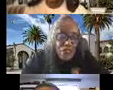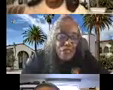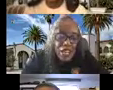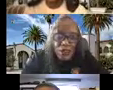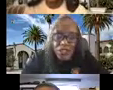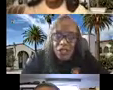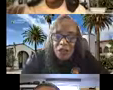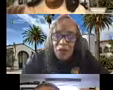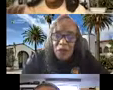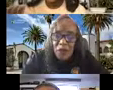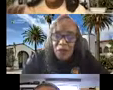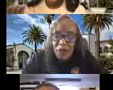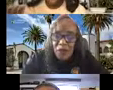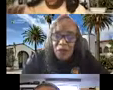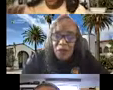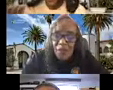Tenured faculty,